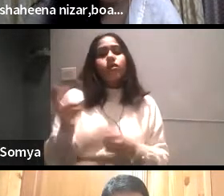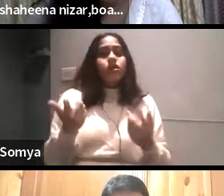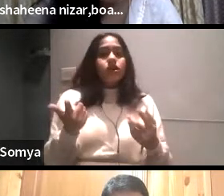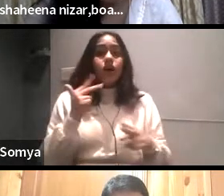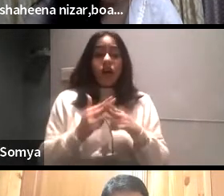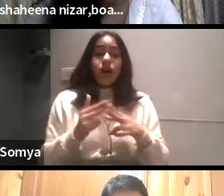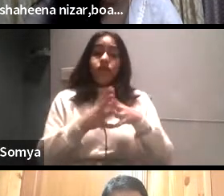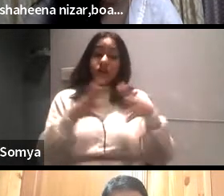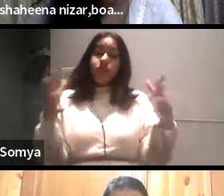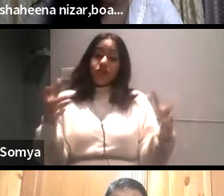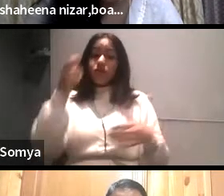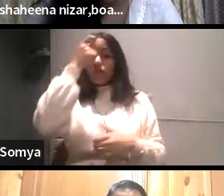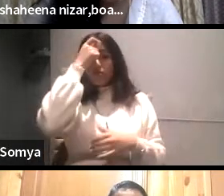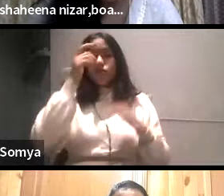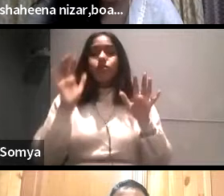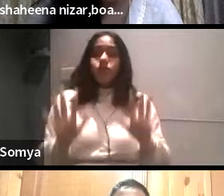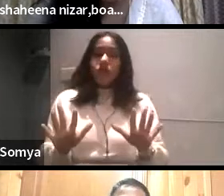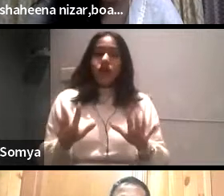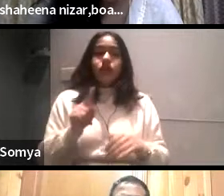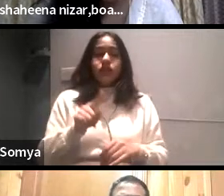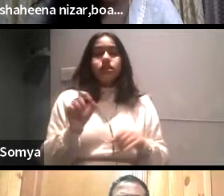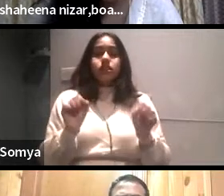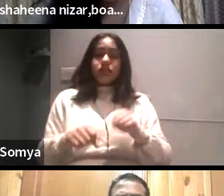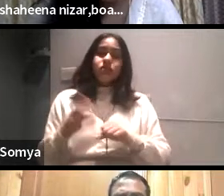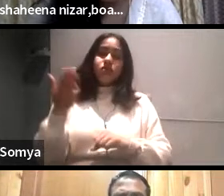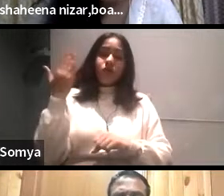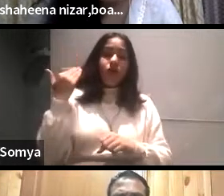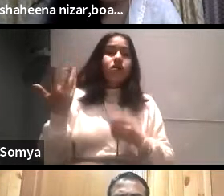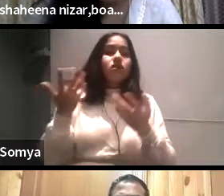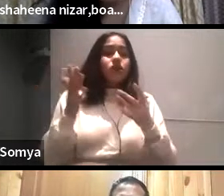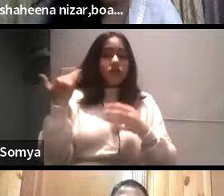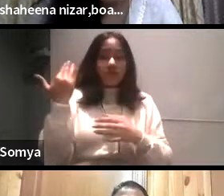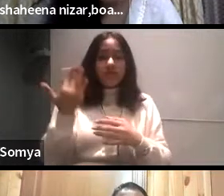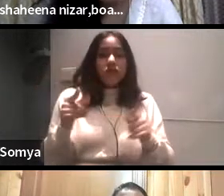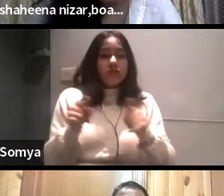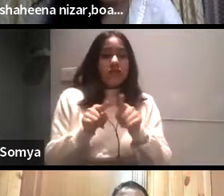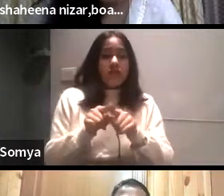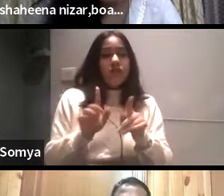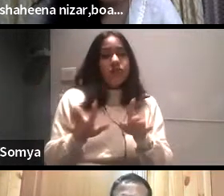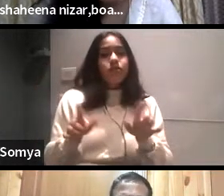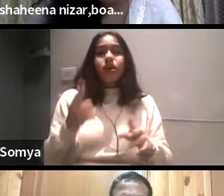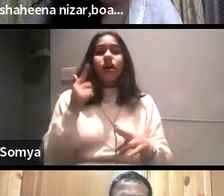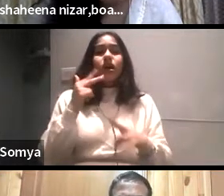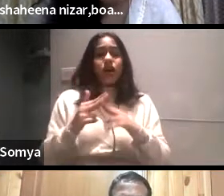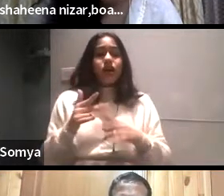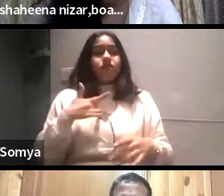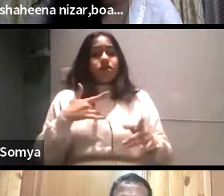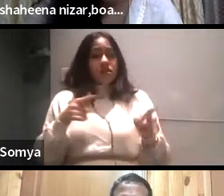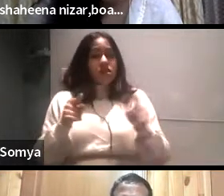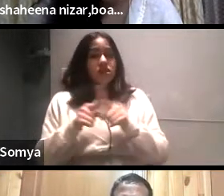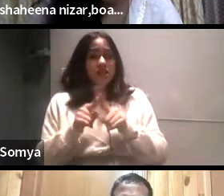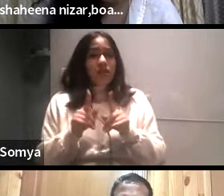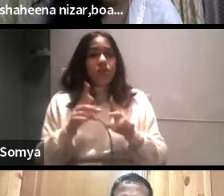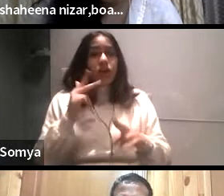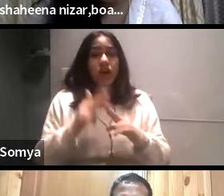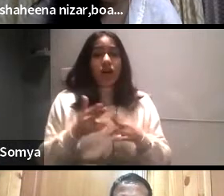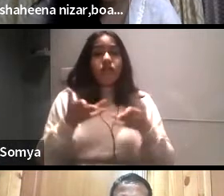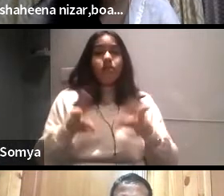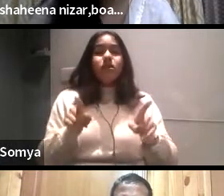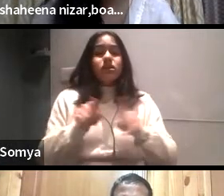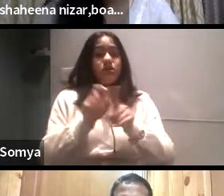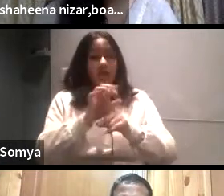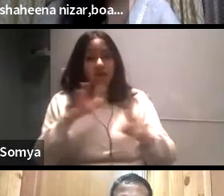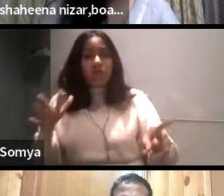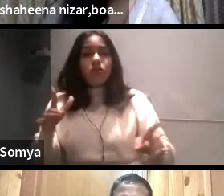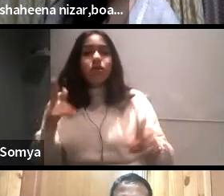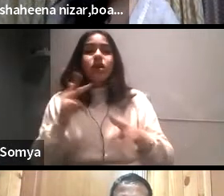a big problem that some of them face is that already say self-isolated or feel isolation. And when they go back to work, they want to